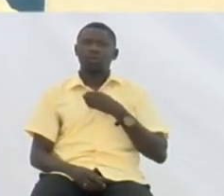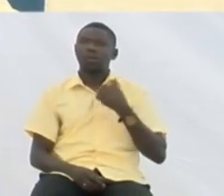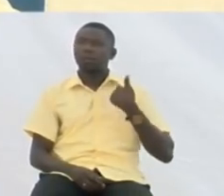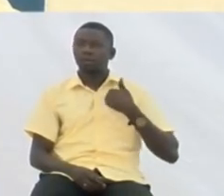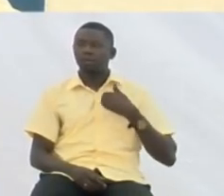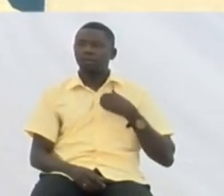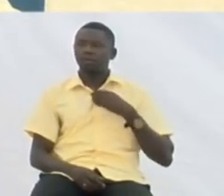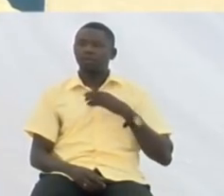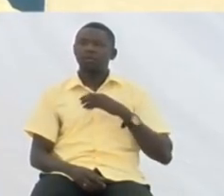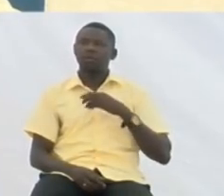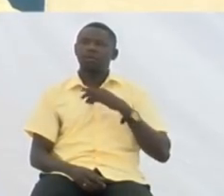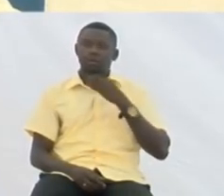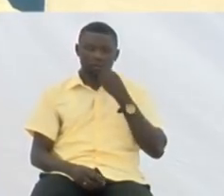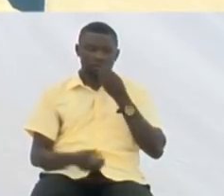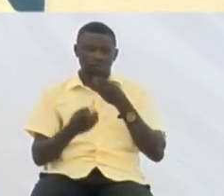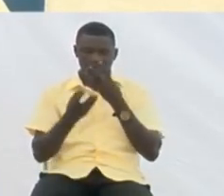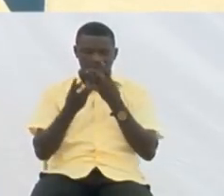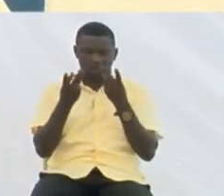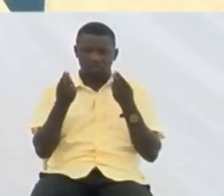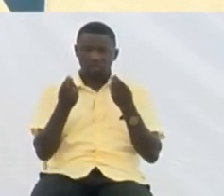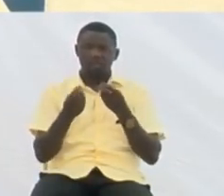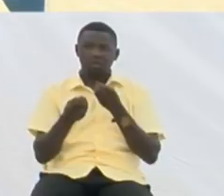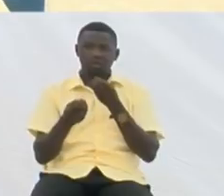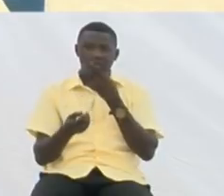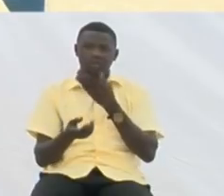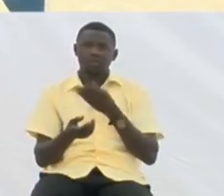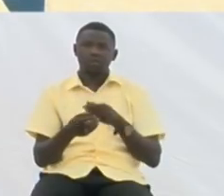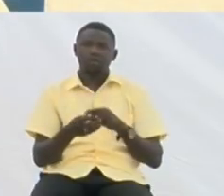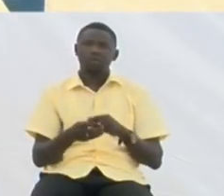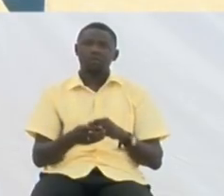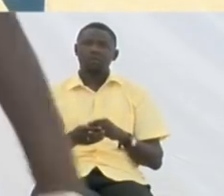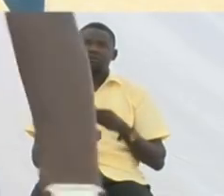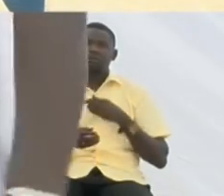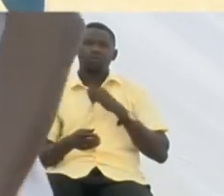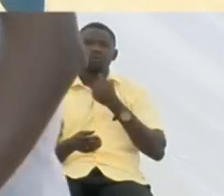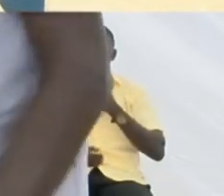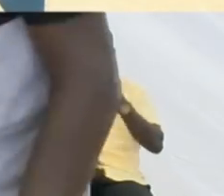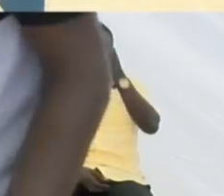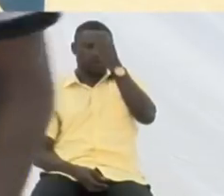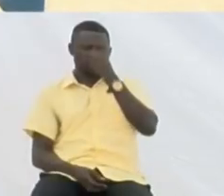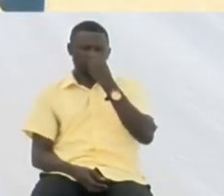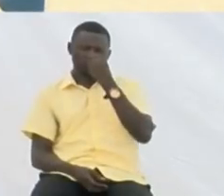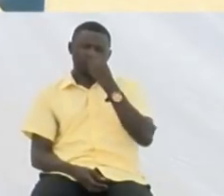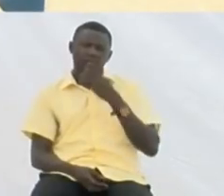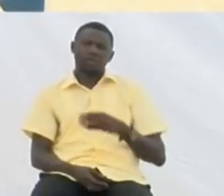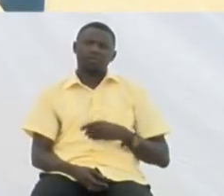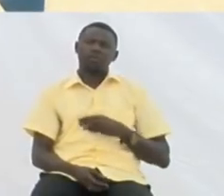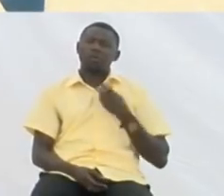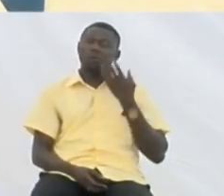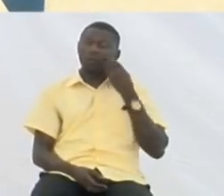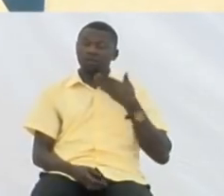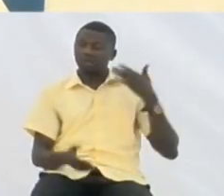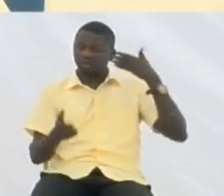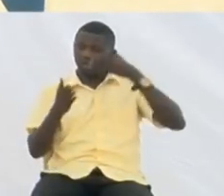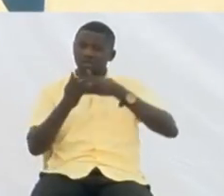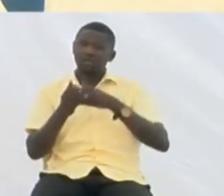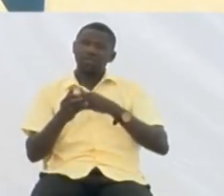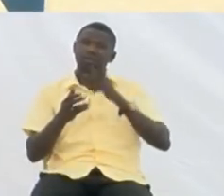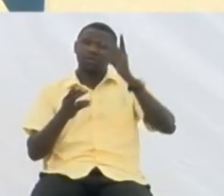Those of my companions who did the accounting said it was 62 because I was angry. When we got to that